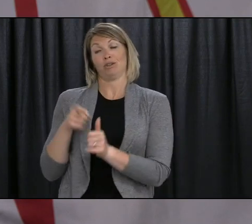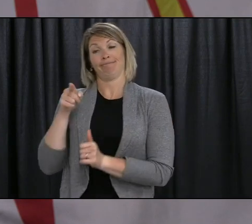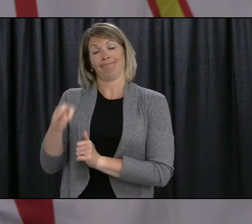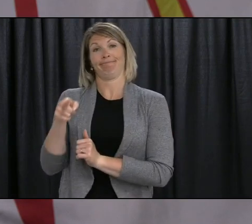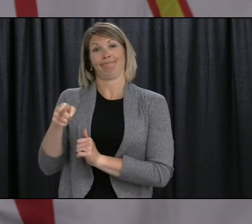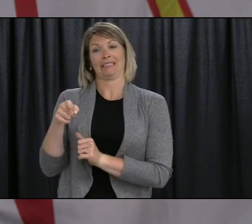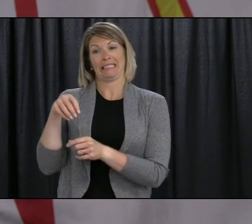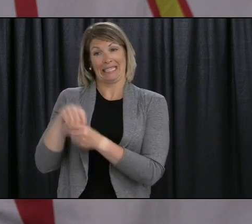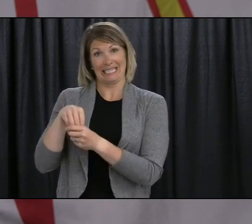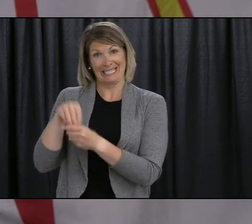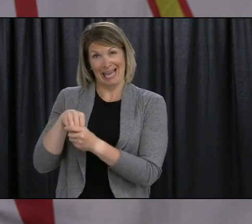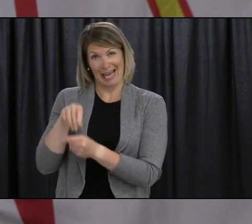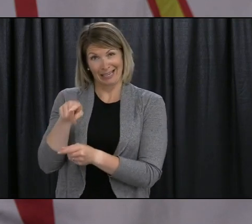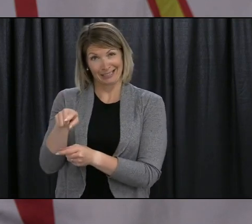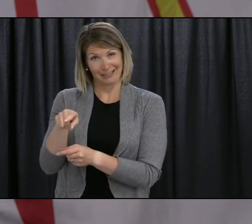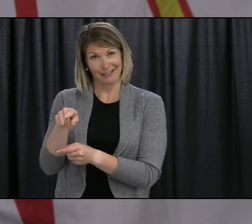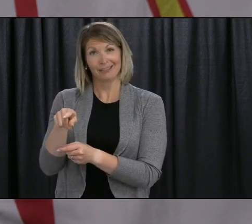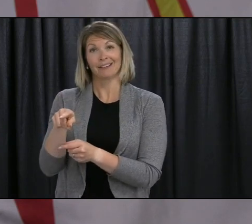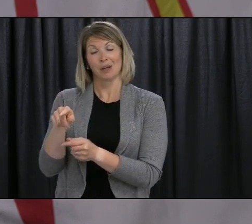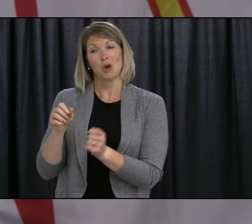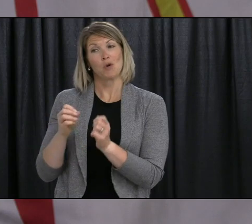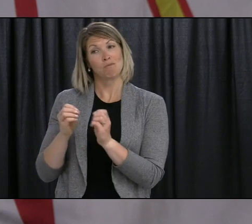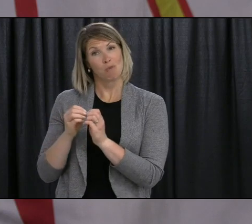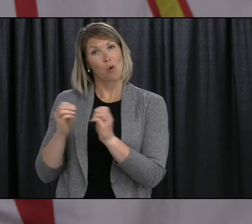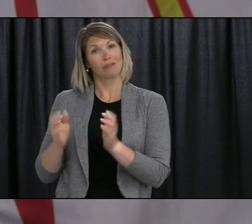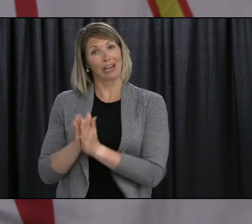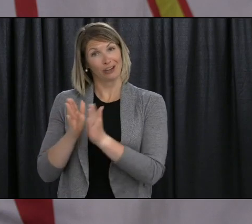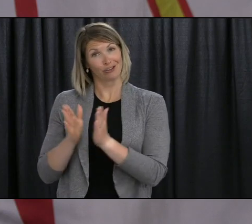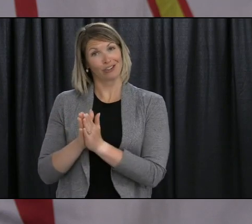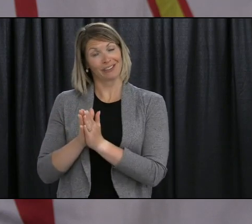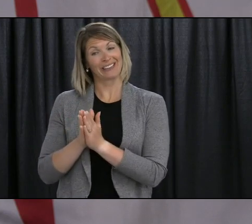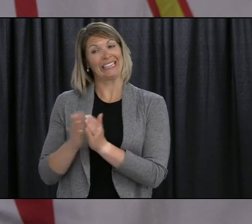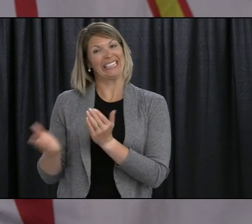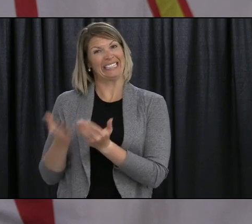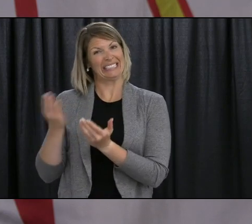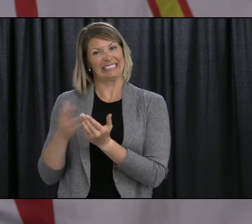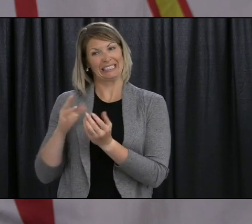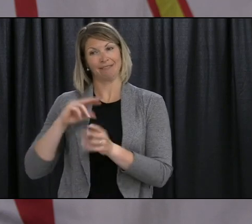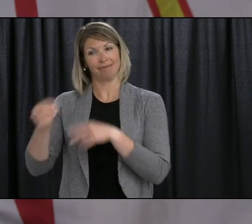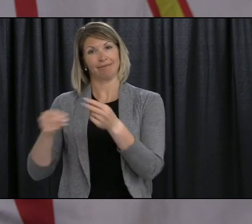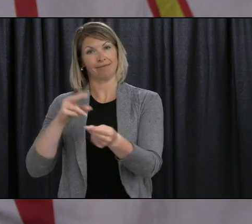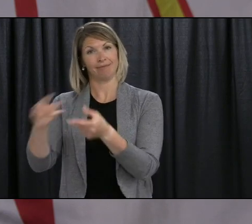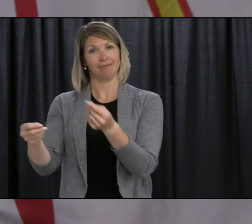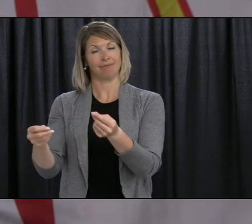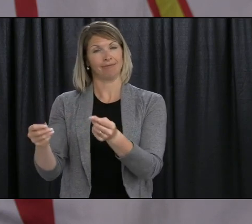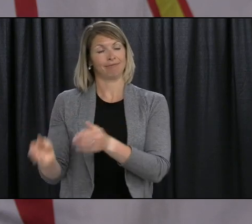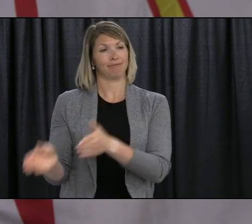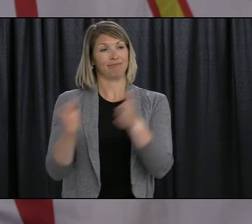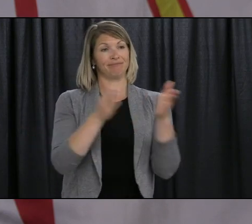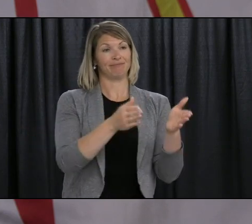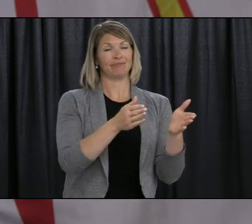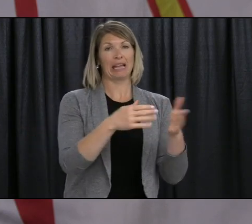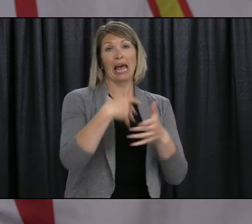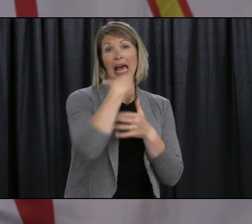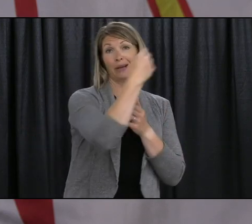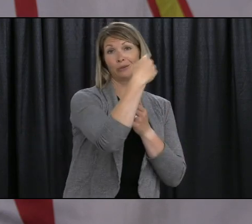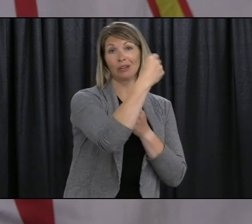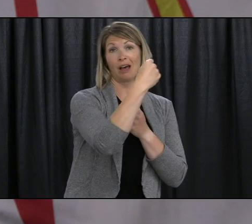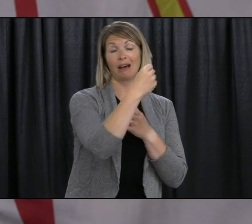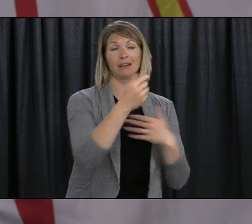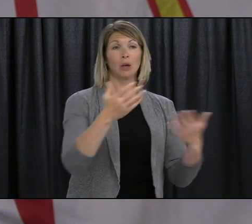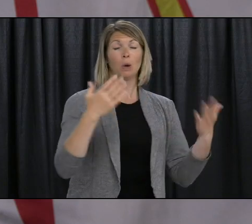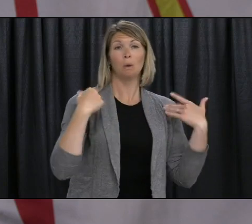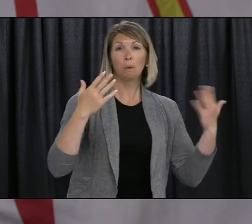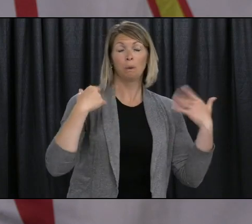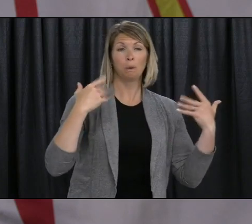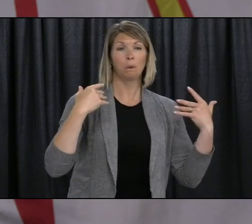indoors, where we know it's not as safe and there's a higher risk of transmission. The others are outdoors in the open air, and if